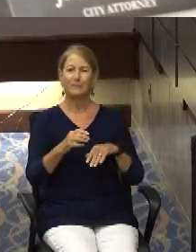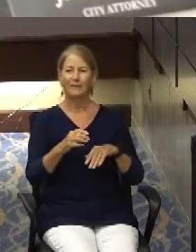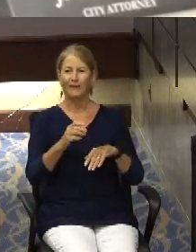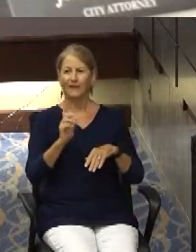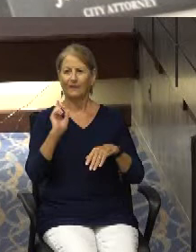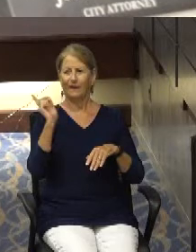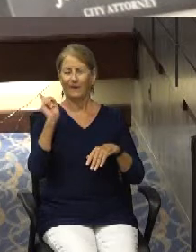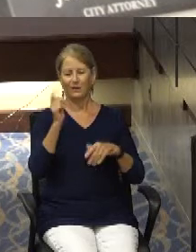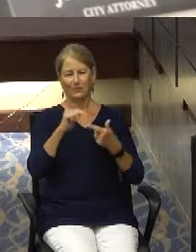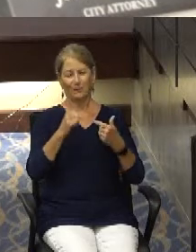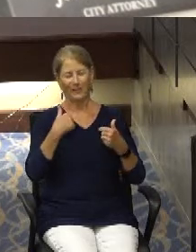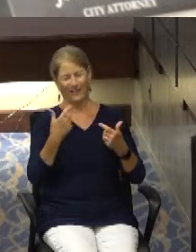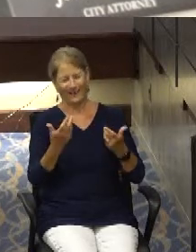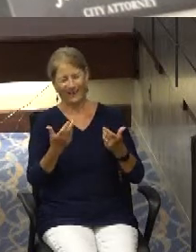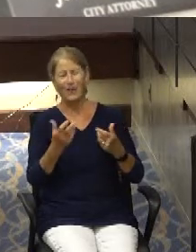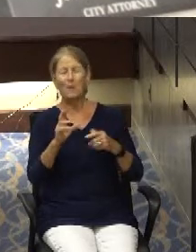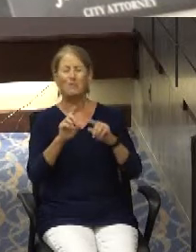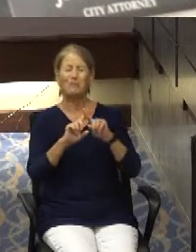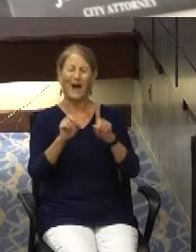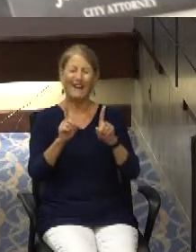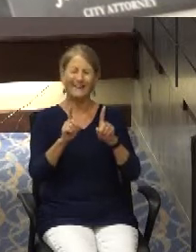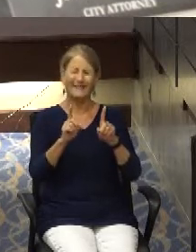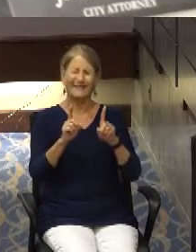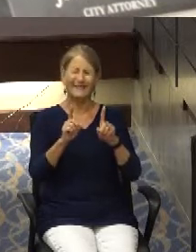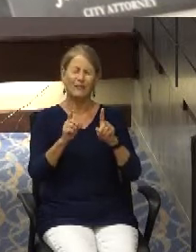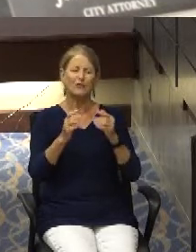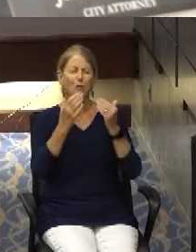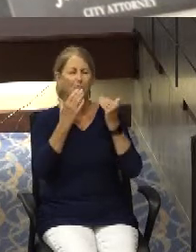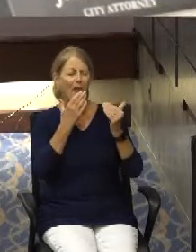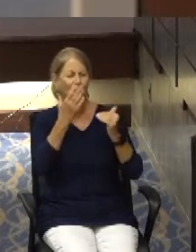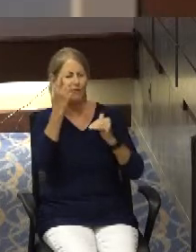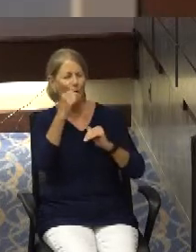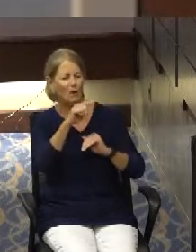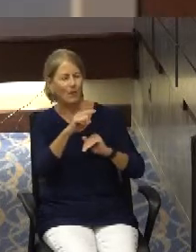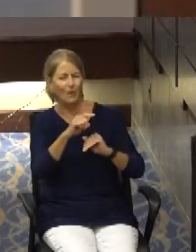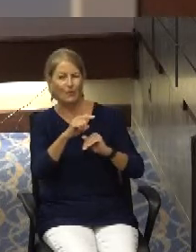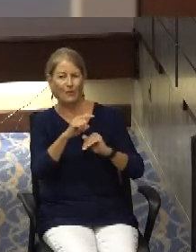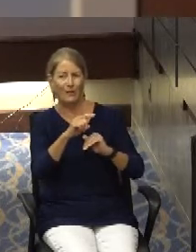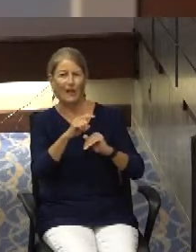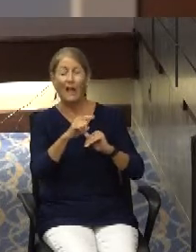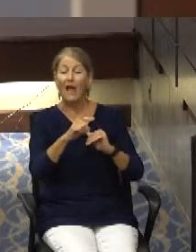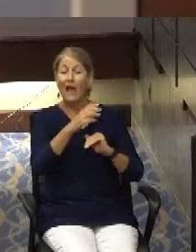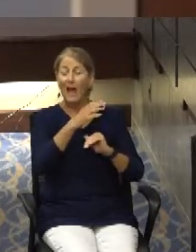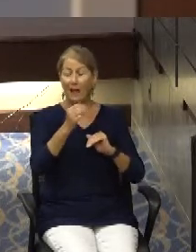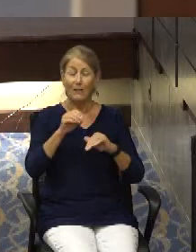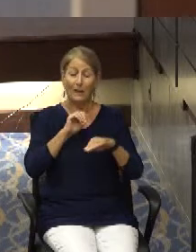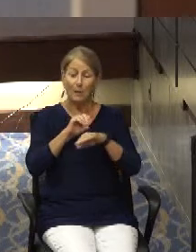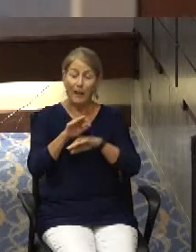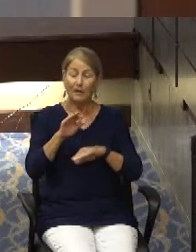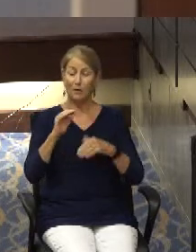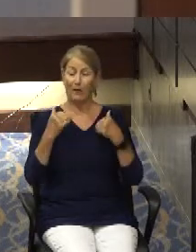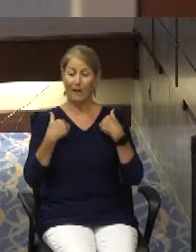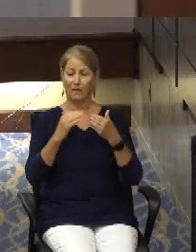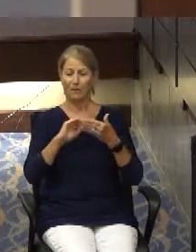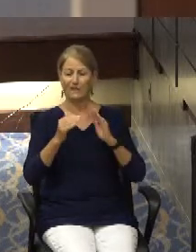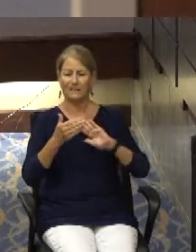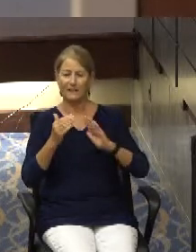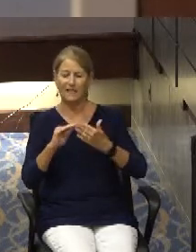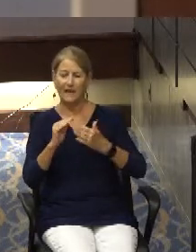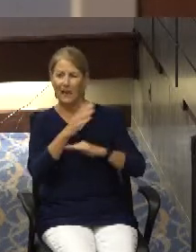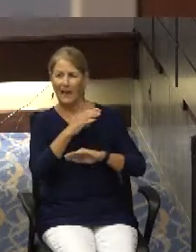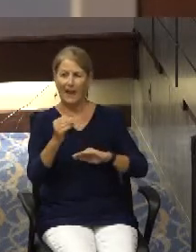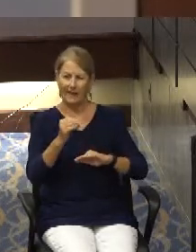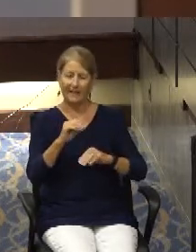me. But so grateful for you, so grateful for the impact that you have on our city, so grateful for the impact that you have in